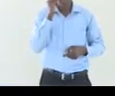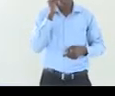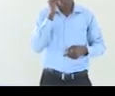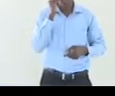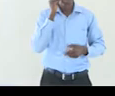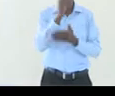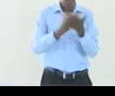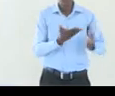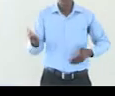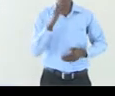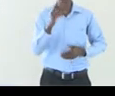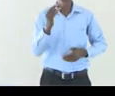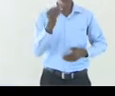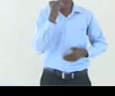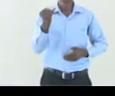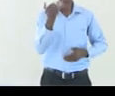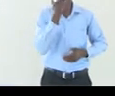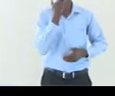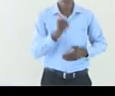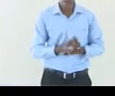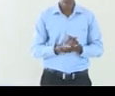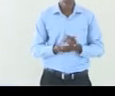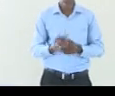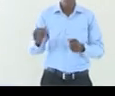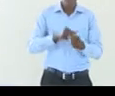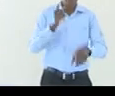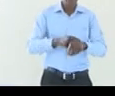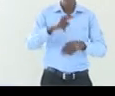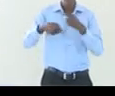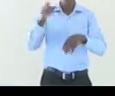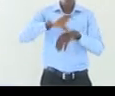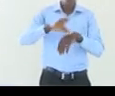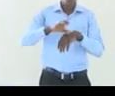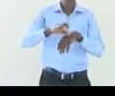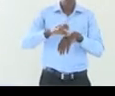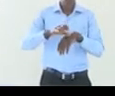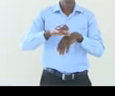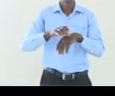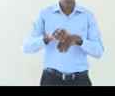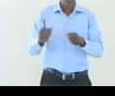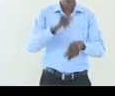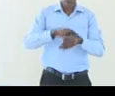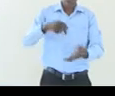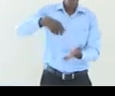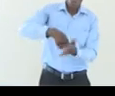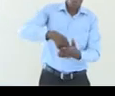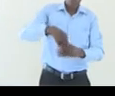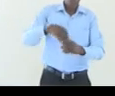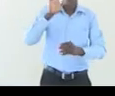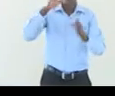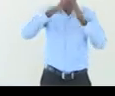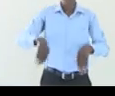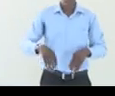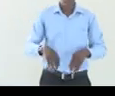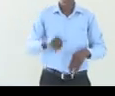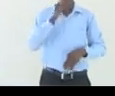that as you go deeper and deeper into sin that you are not able to pray. Now, people who are not able to pray, they go deeper into sin, they are even better